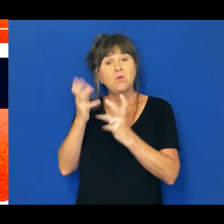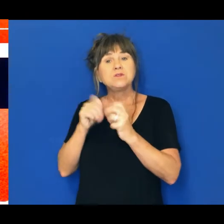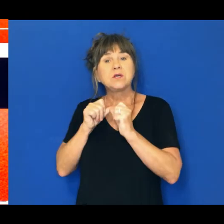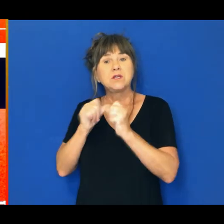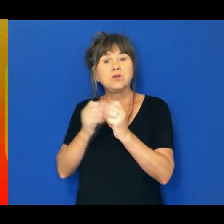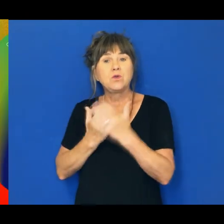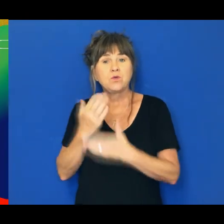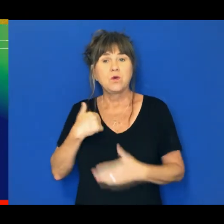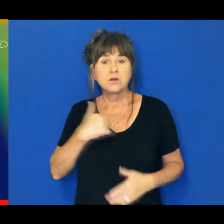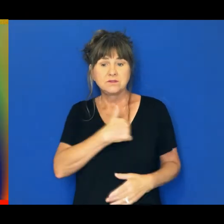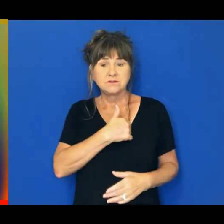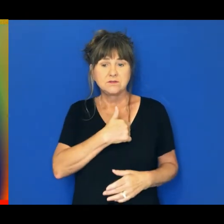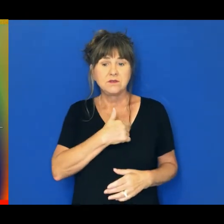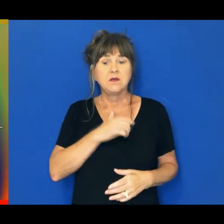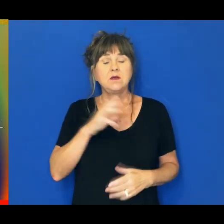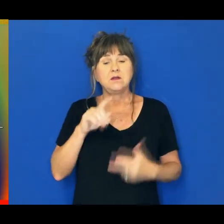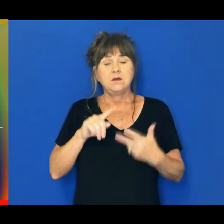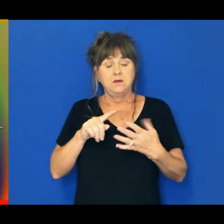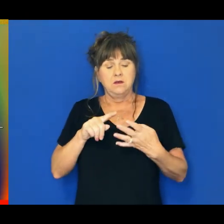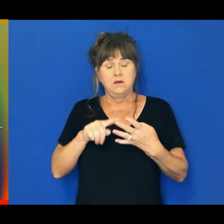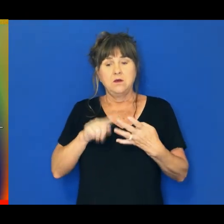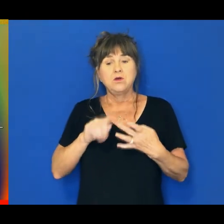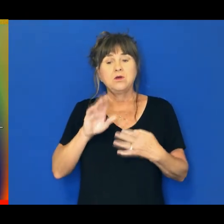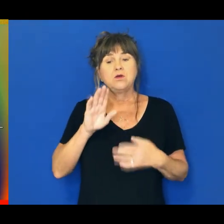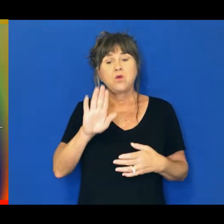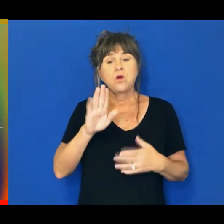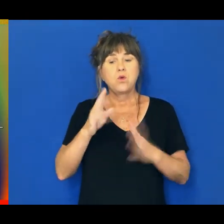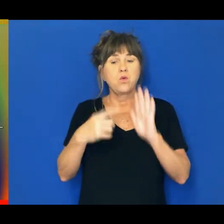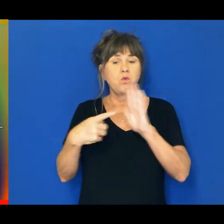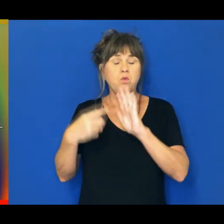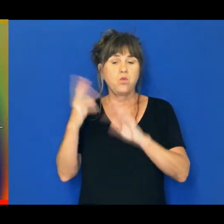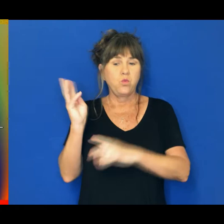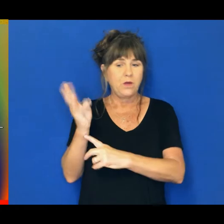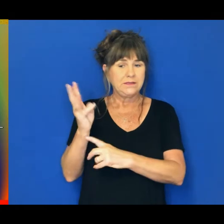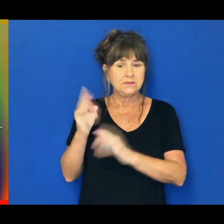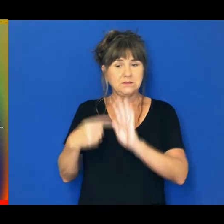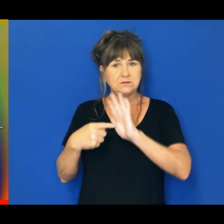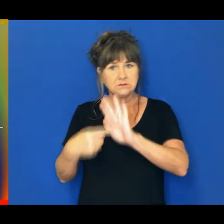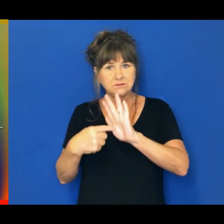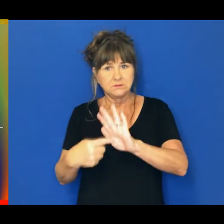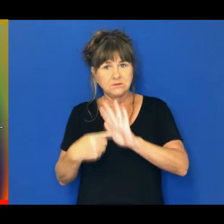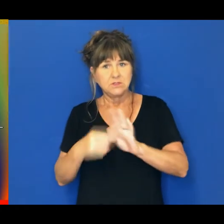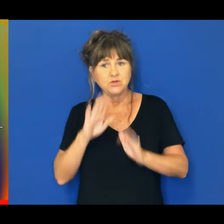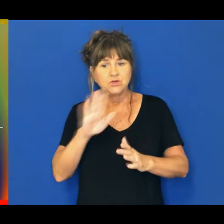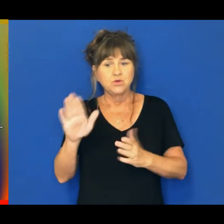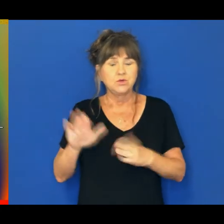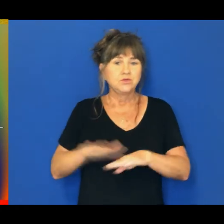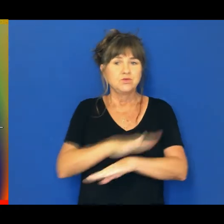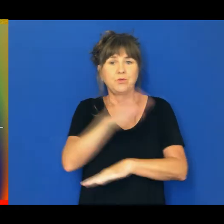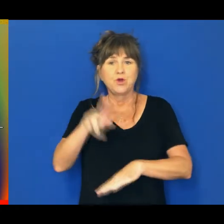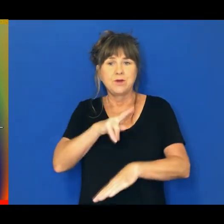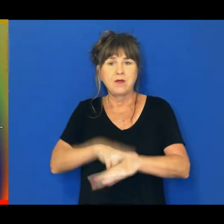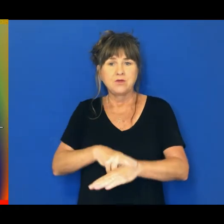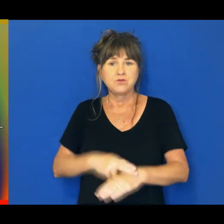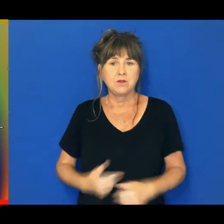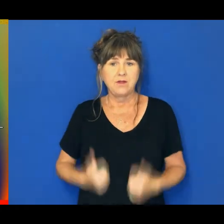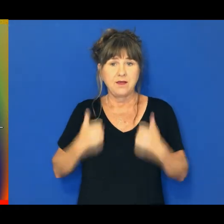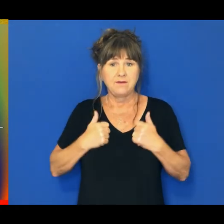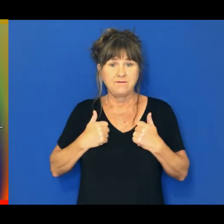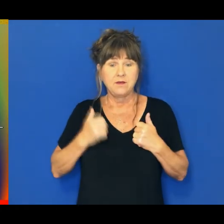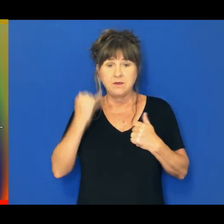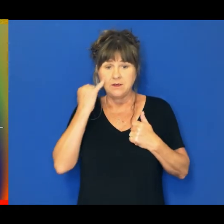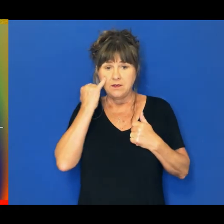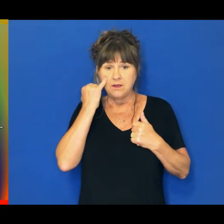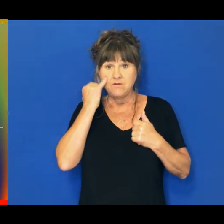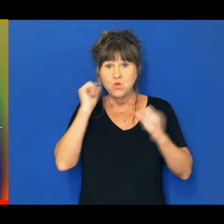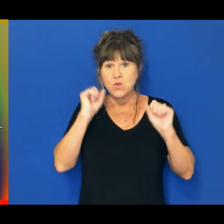witness is your supernatural life. Your witness is your supernatural life. If you can do it without